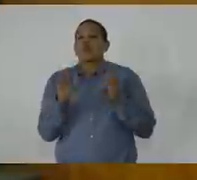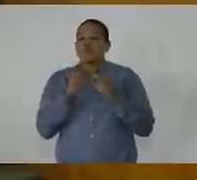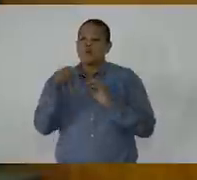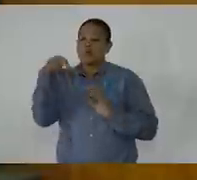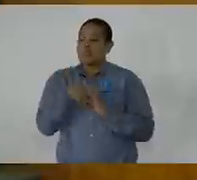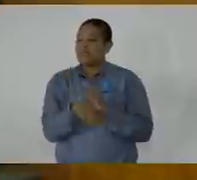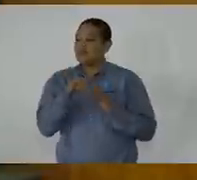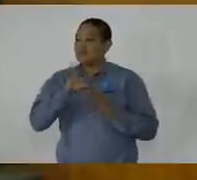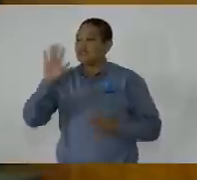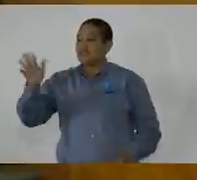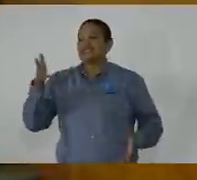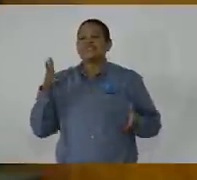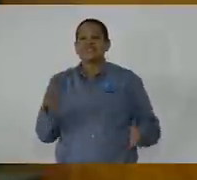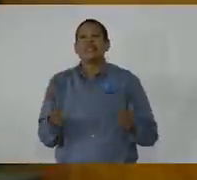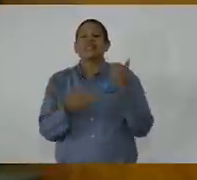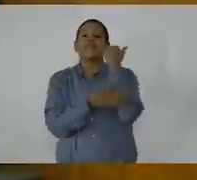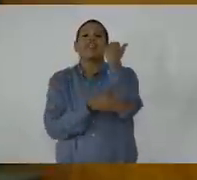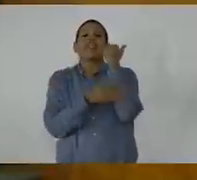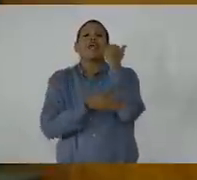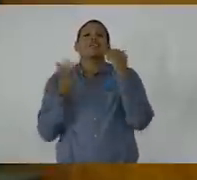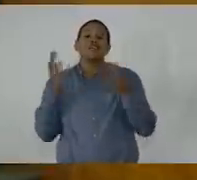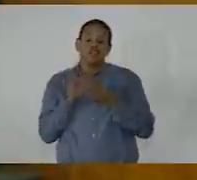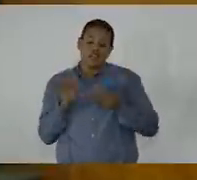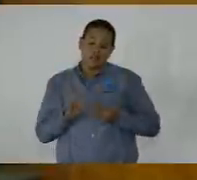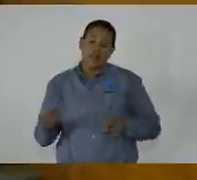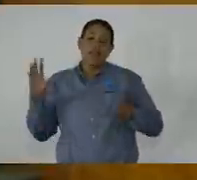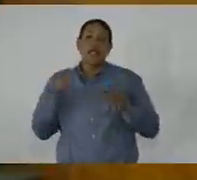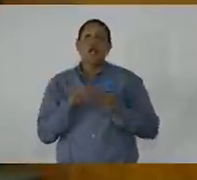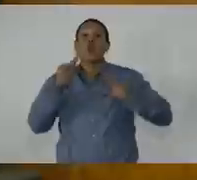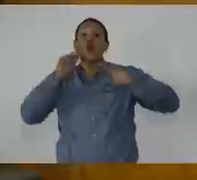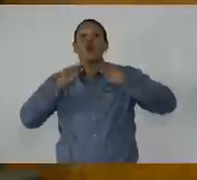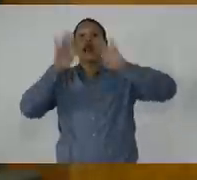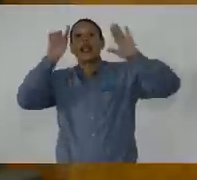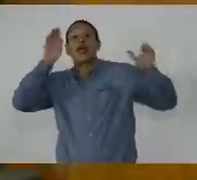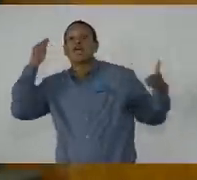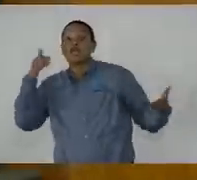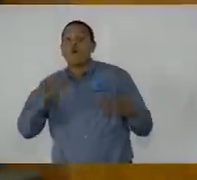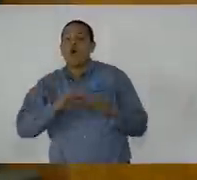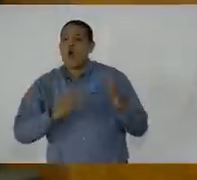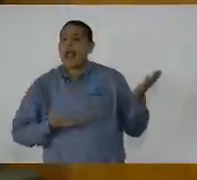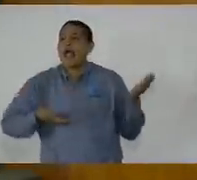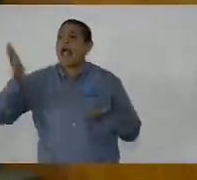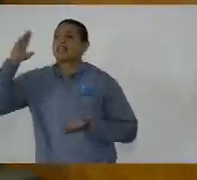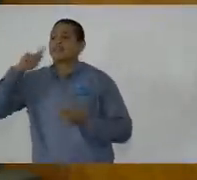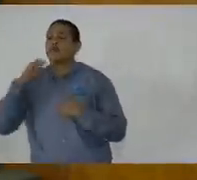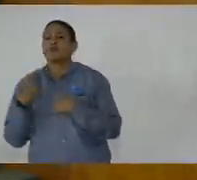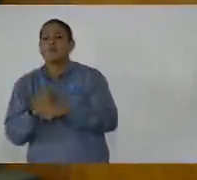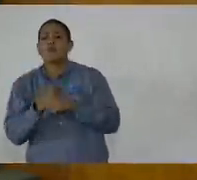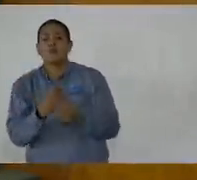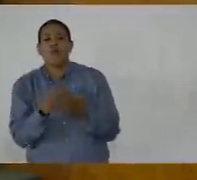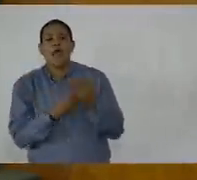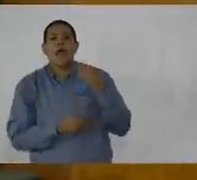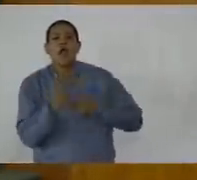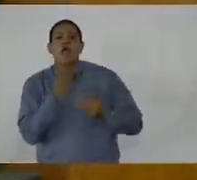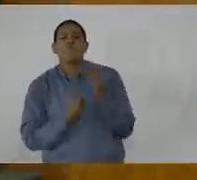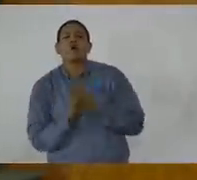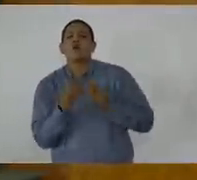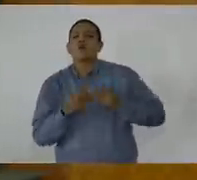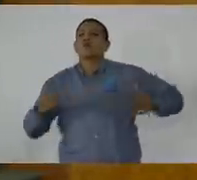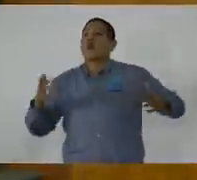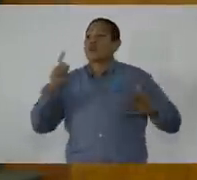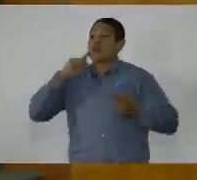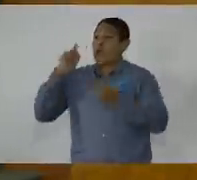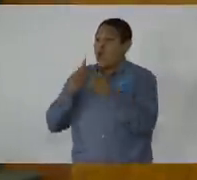detail various portfolio matters, including a clear focus on export to produce economic growth,